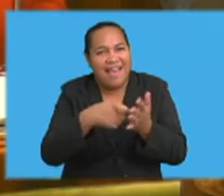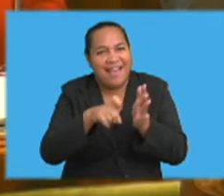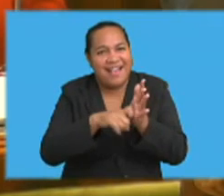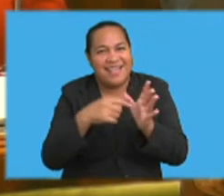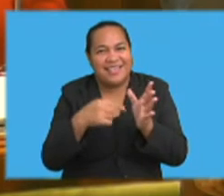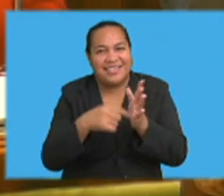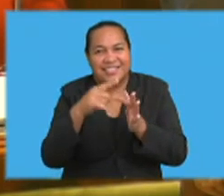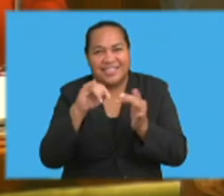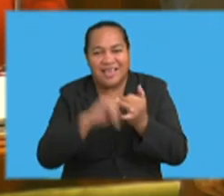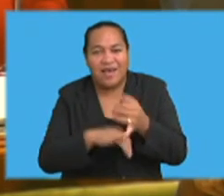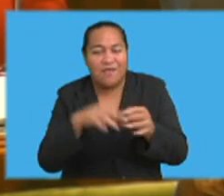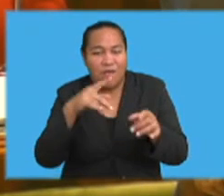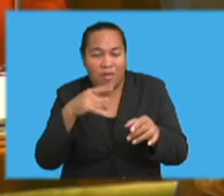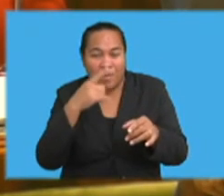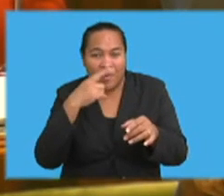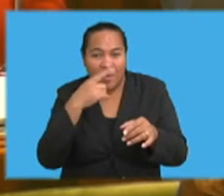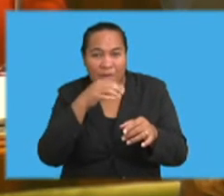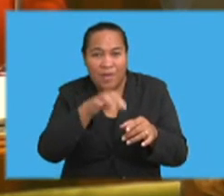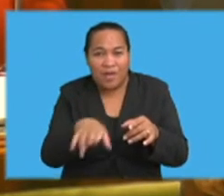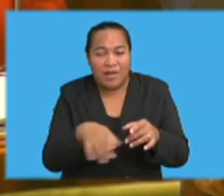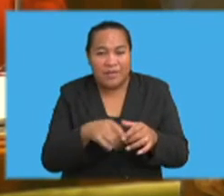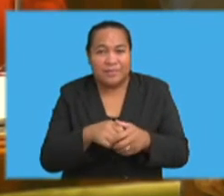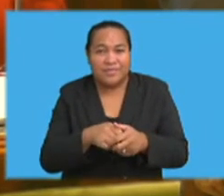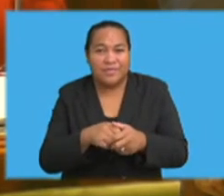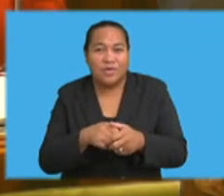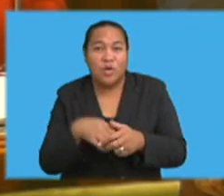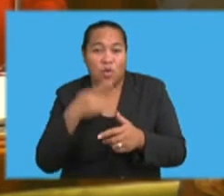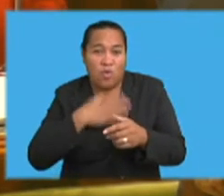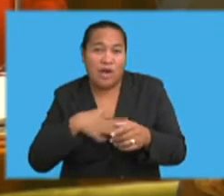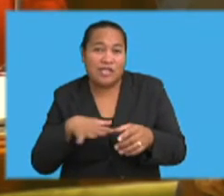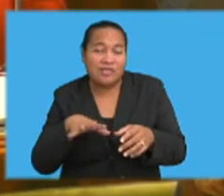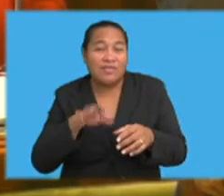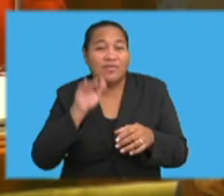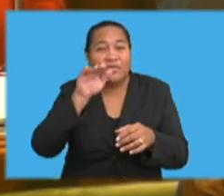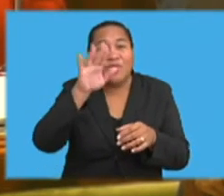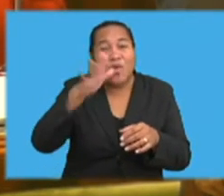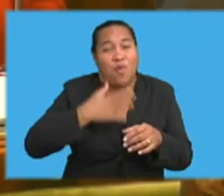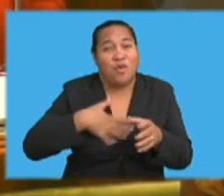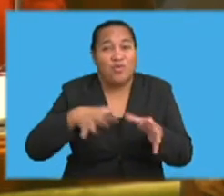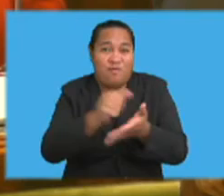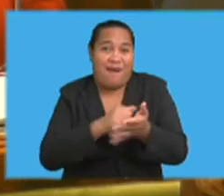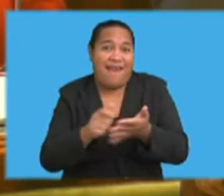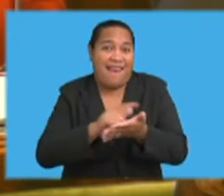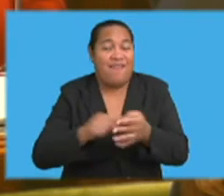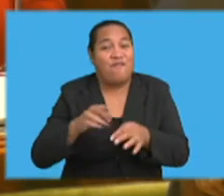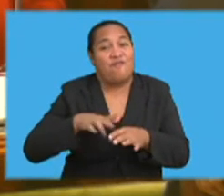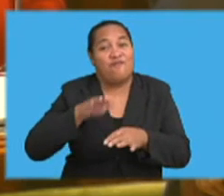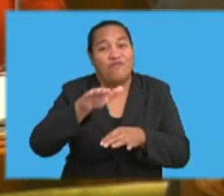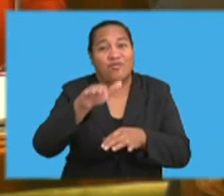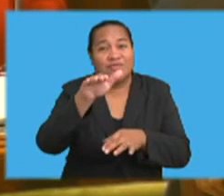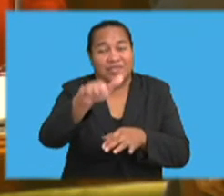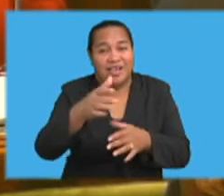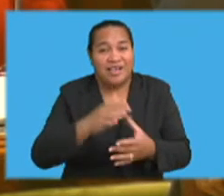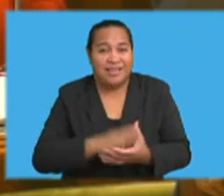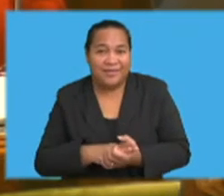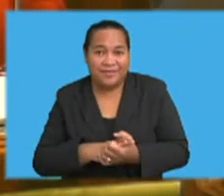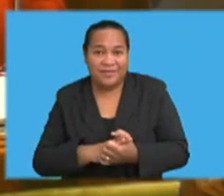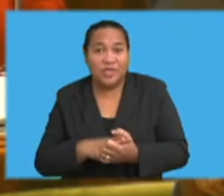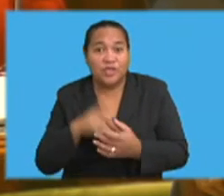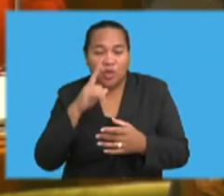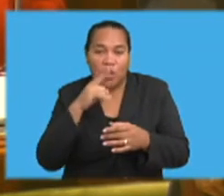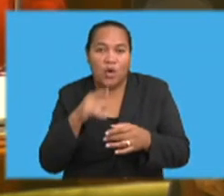to both the landowners and potential investors as and when required. The division was able to execute a total